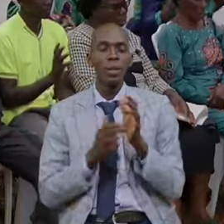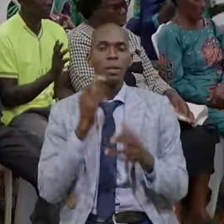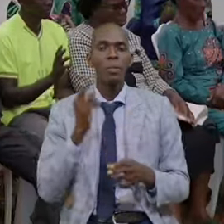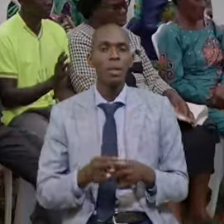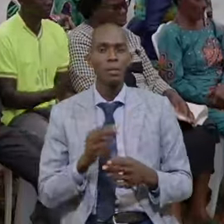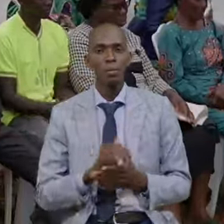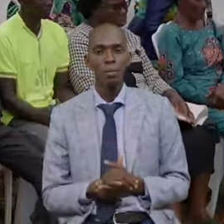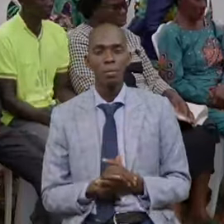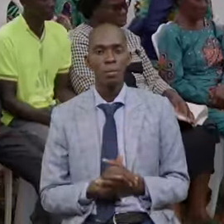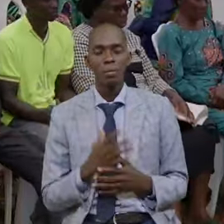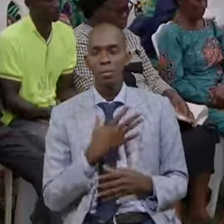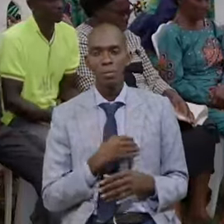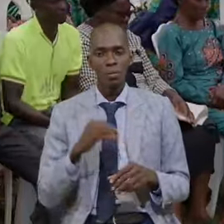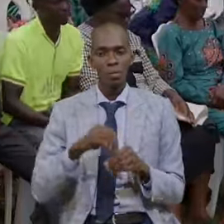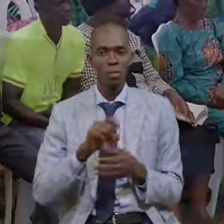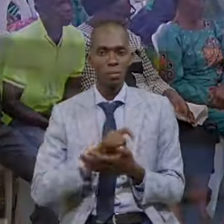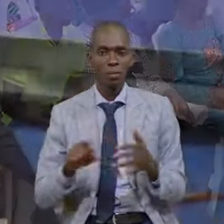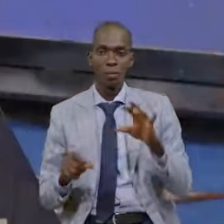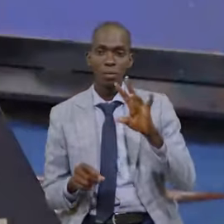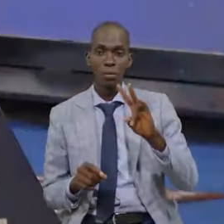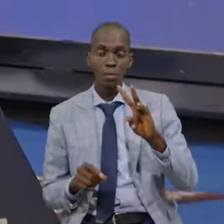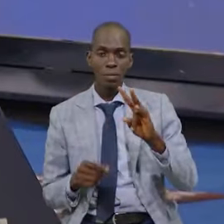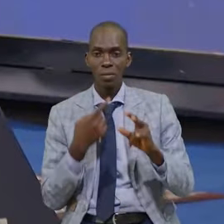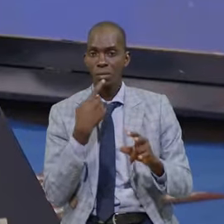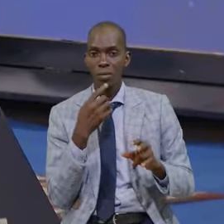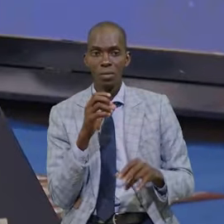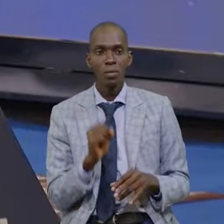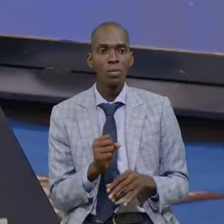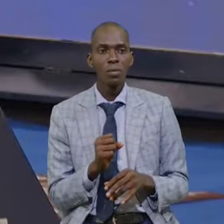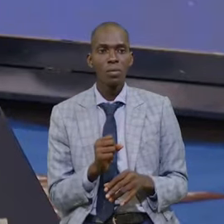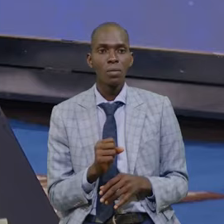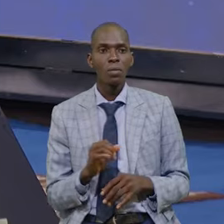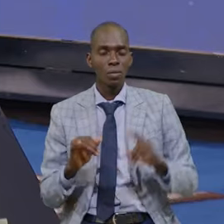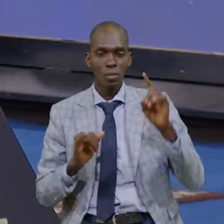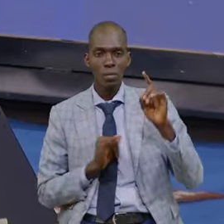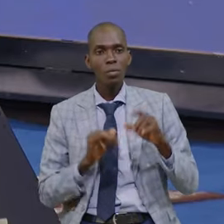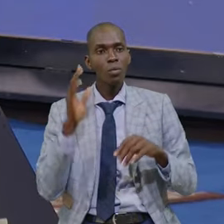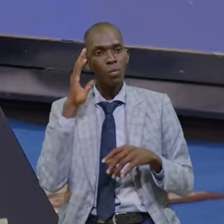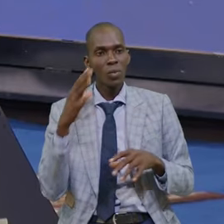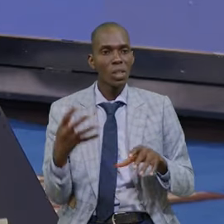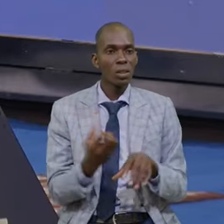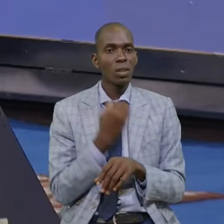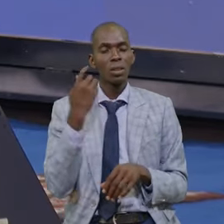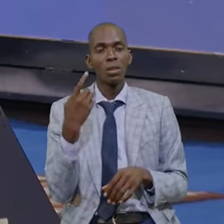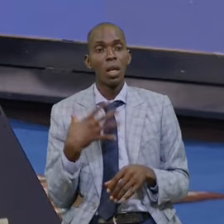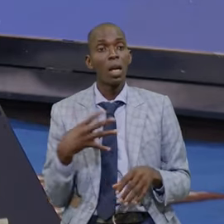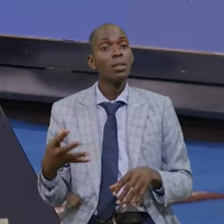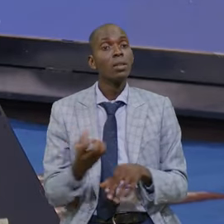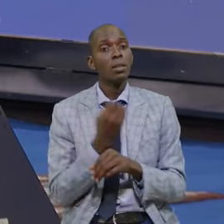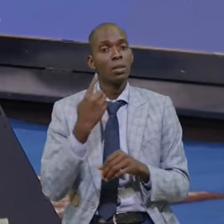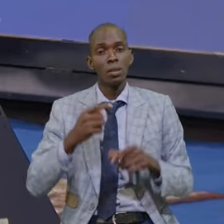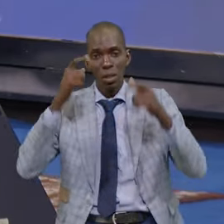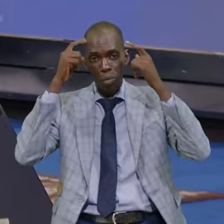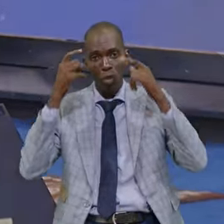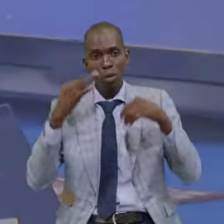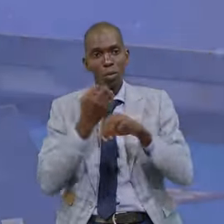And then verse 17 says, and take the helmet of salvation and the sword of the Spirit,